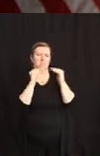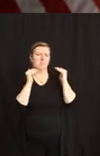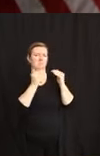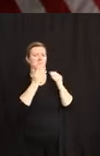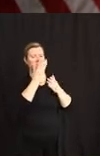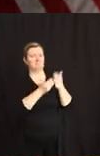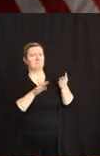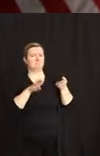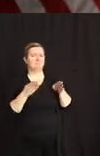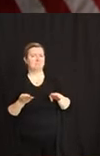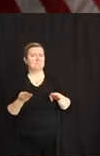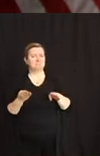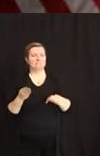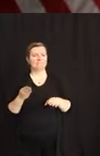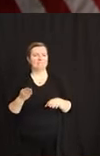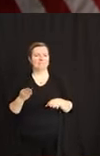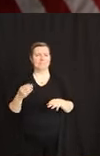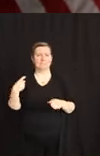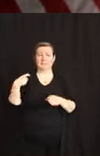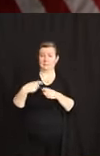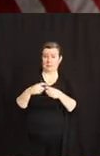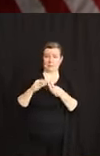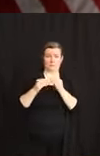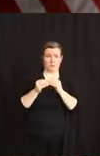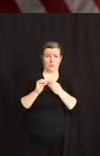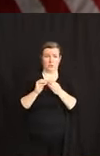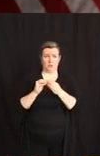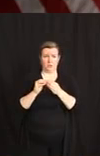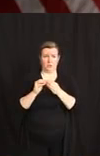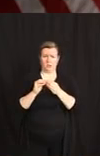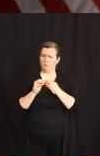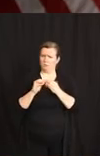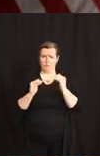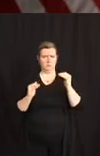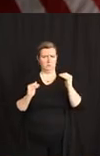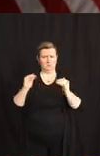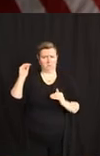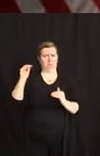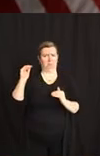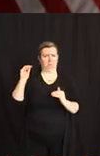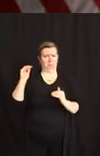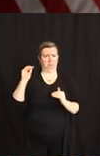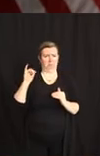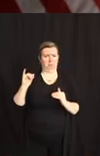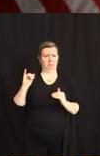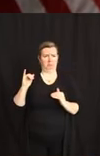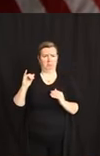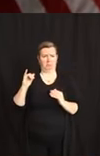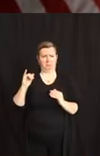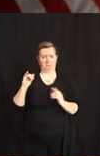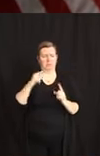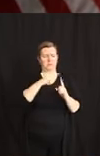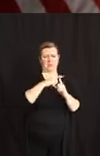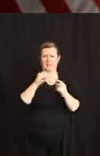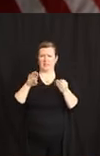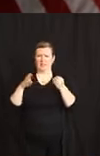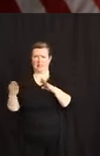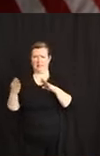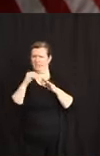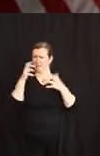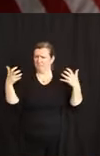is meaningfully higher as it relates to positive results. So that's something that I know you and the team are going to stay on. That is the